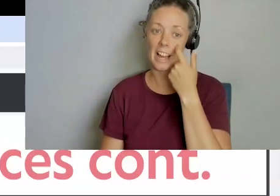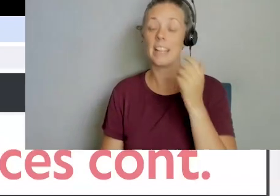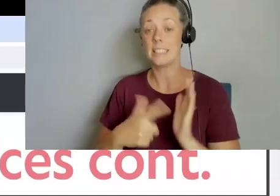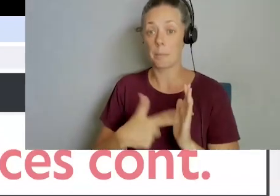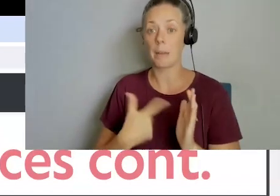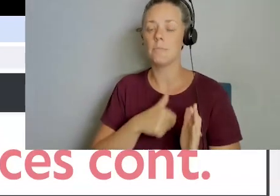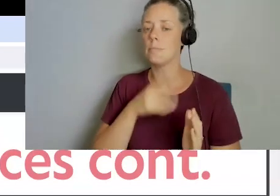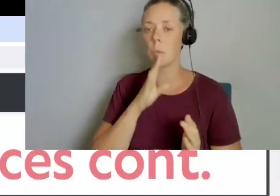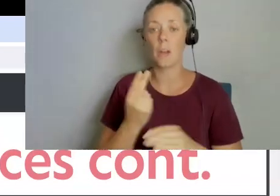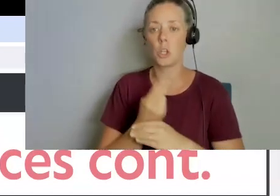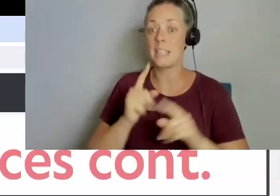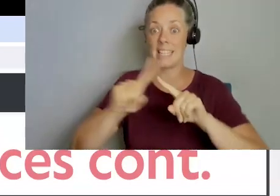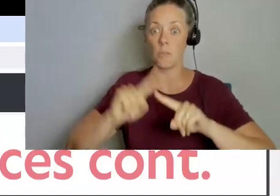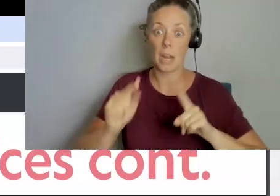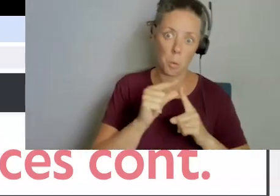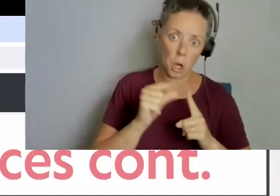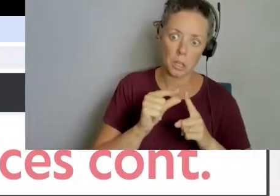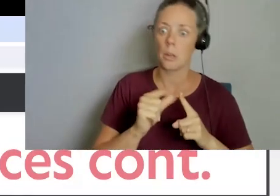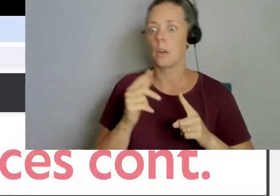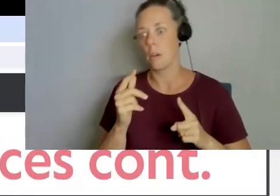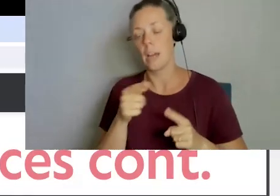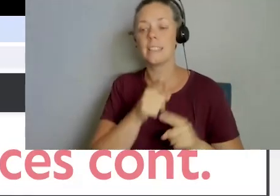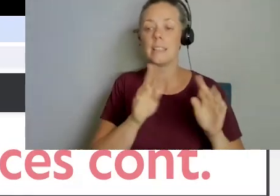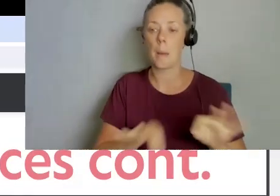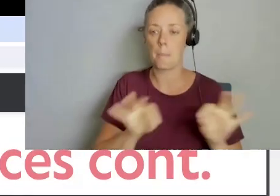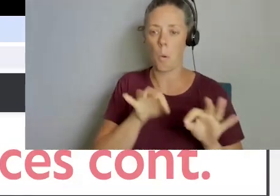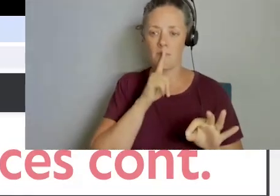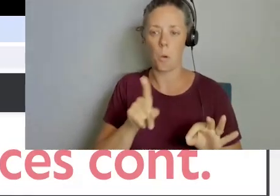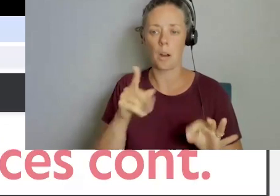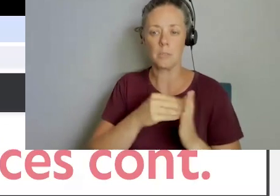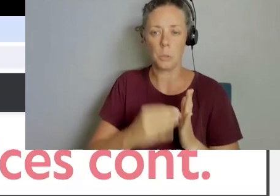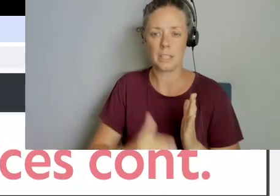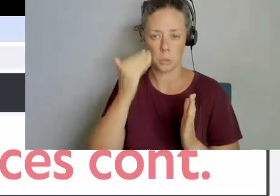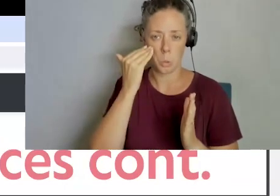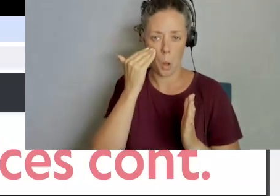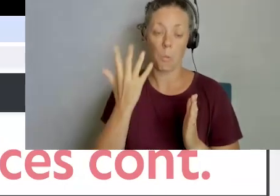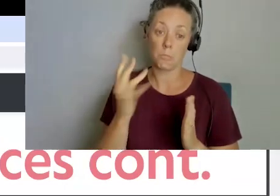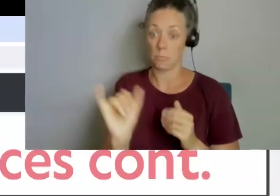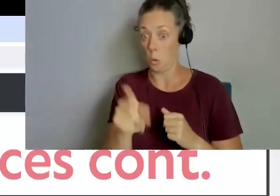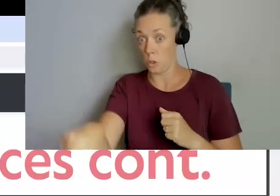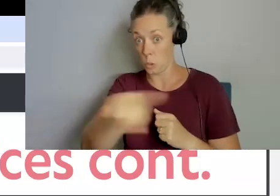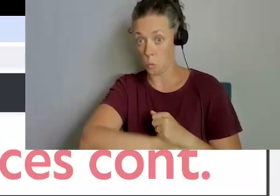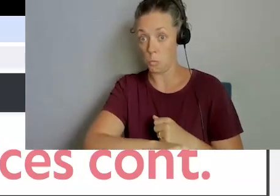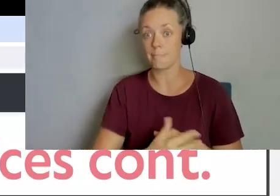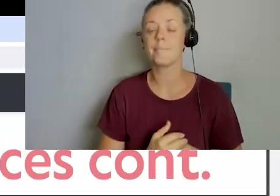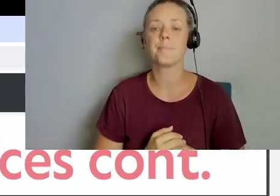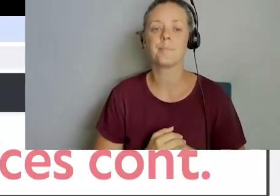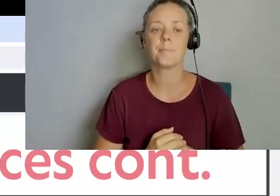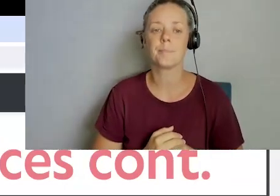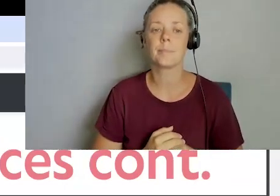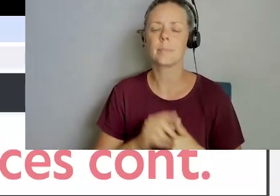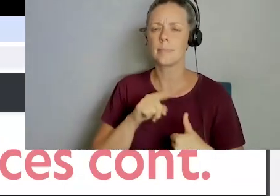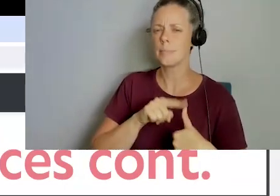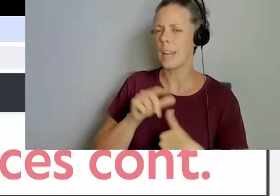different terminology, and this is very important for our students to know and for you guys as well to know. What is the AB